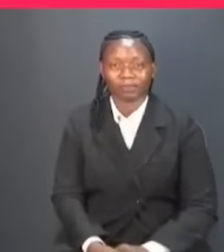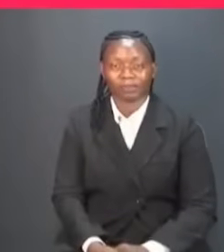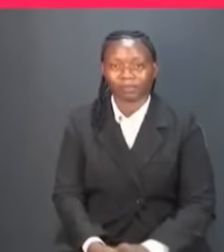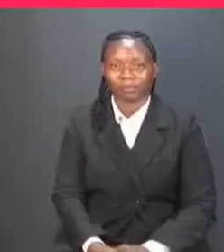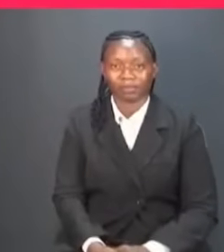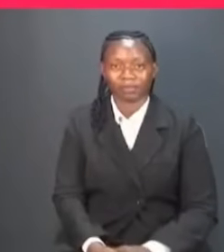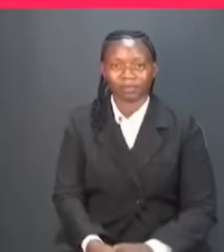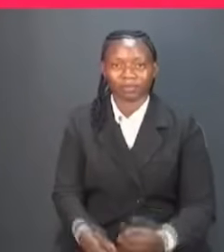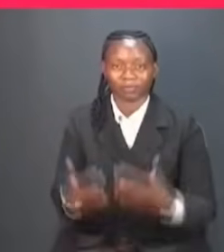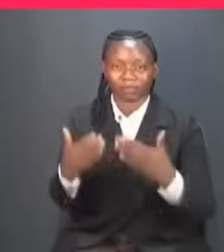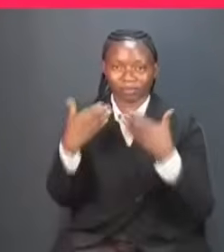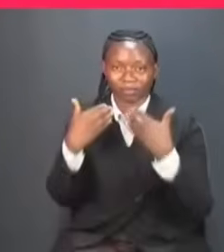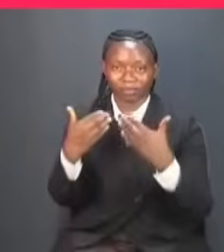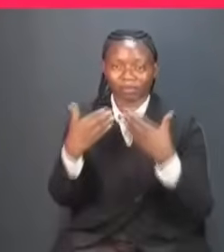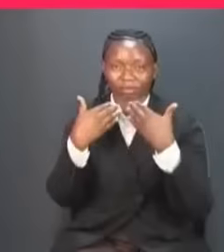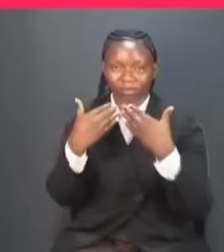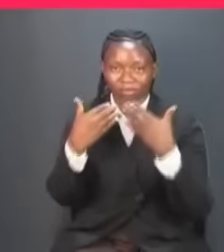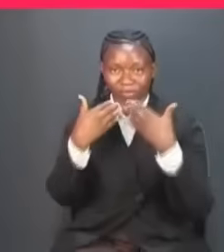Thank you.